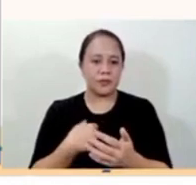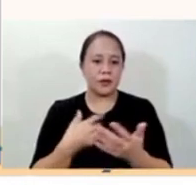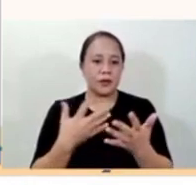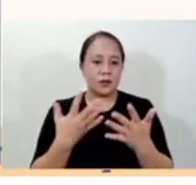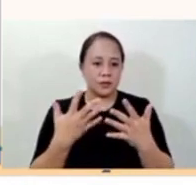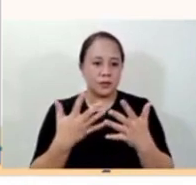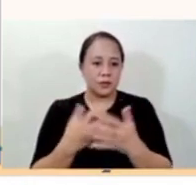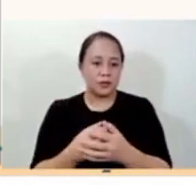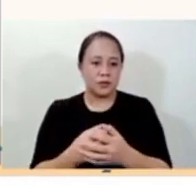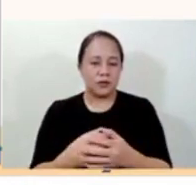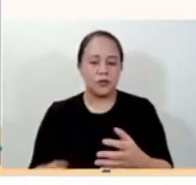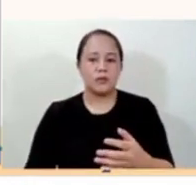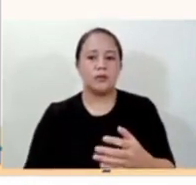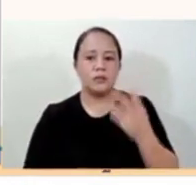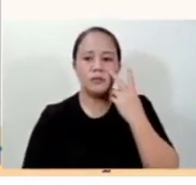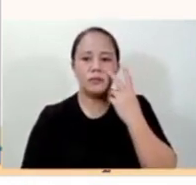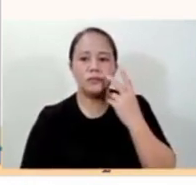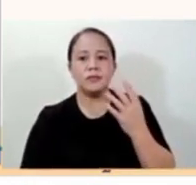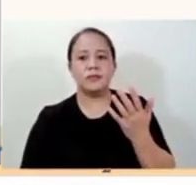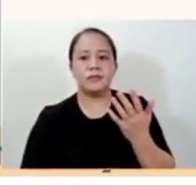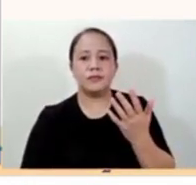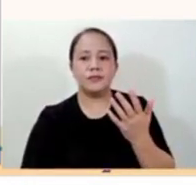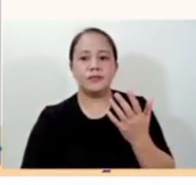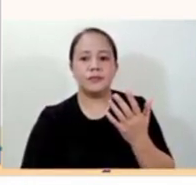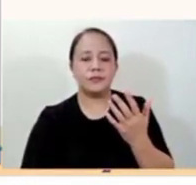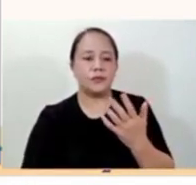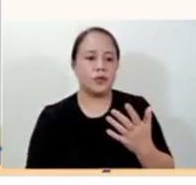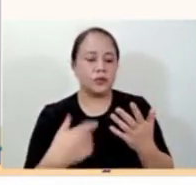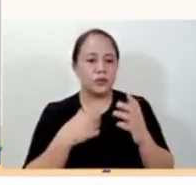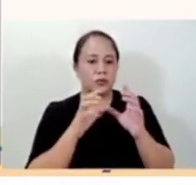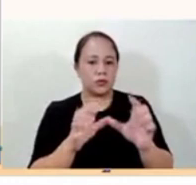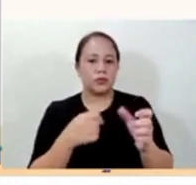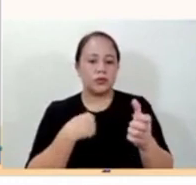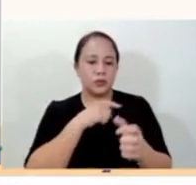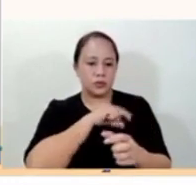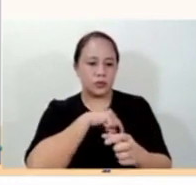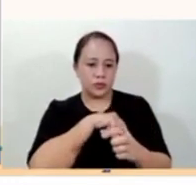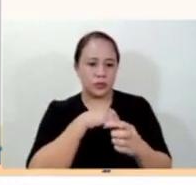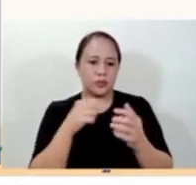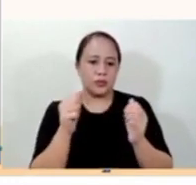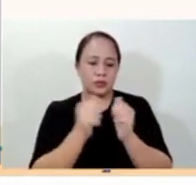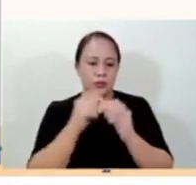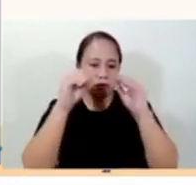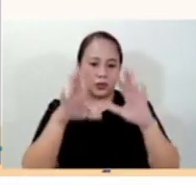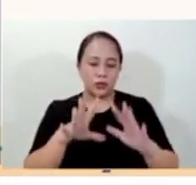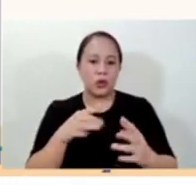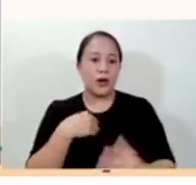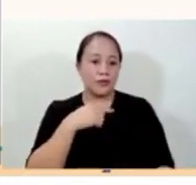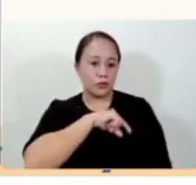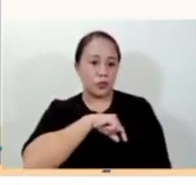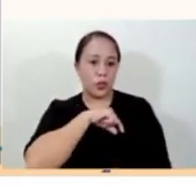management and operations. With all of that, we're looking at Sulong Idakalidad with